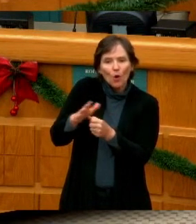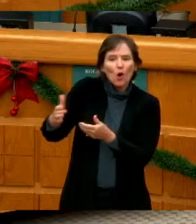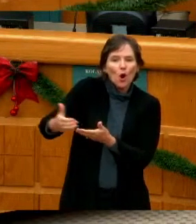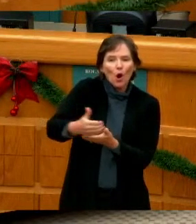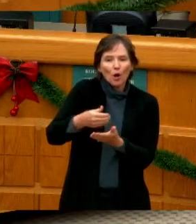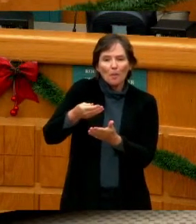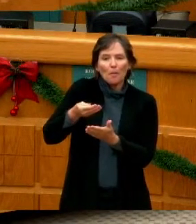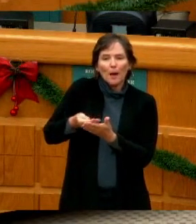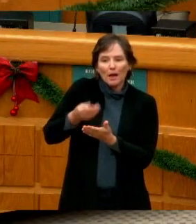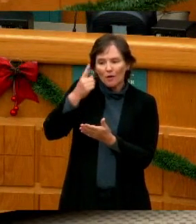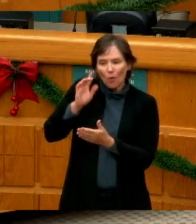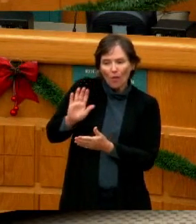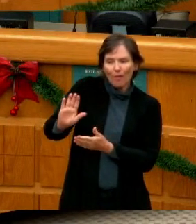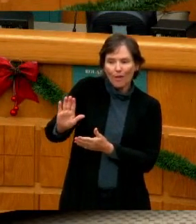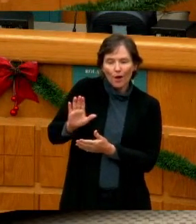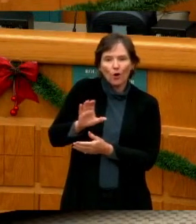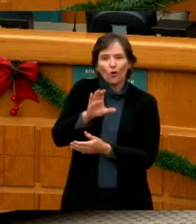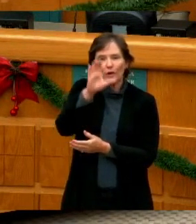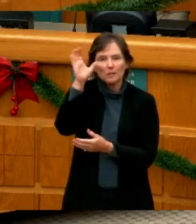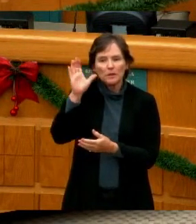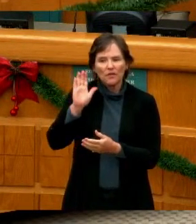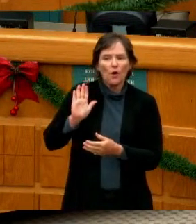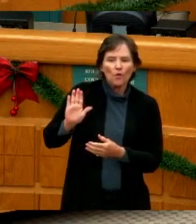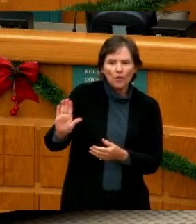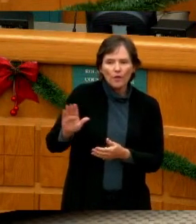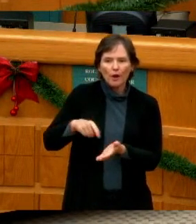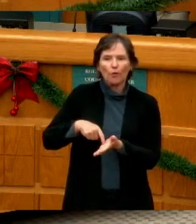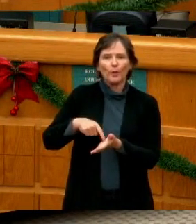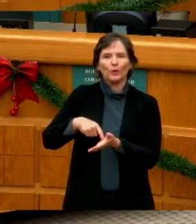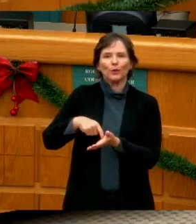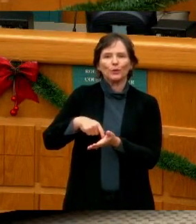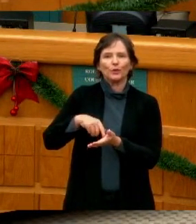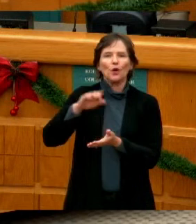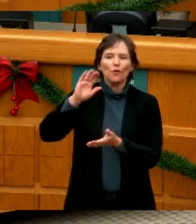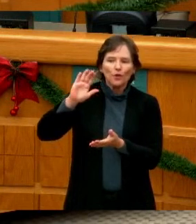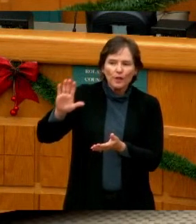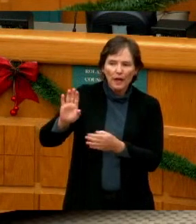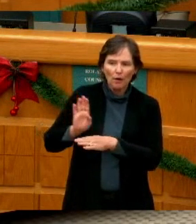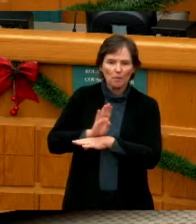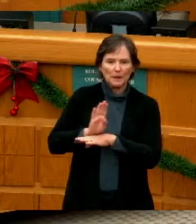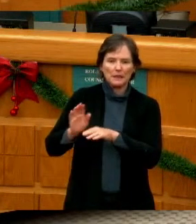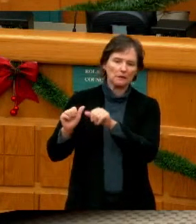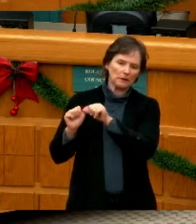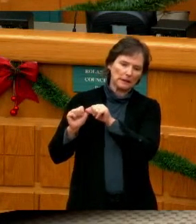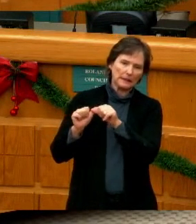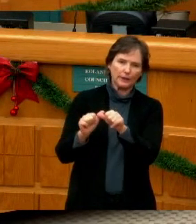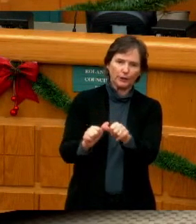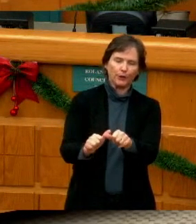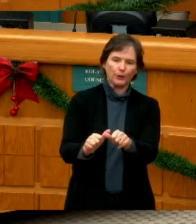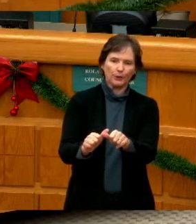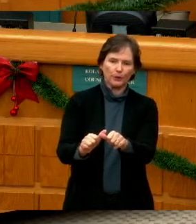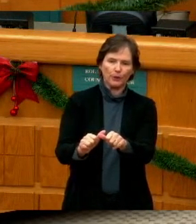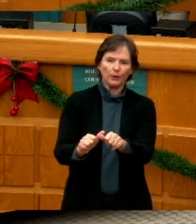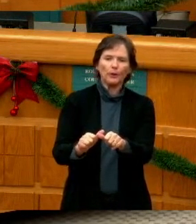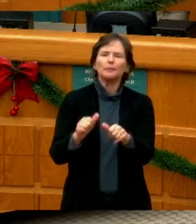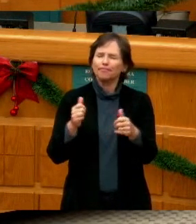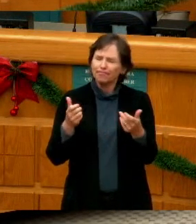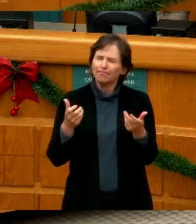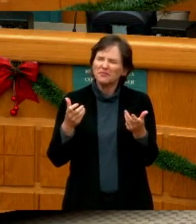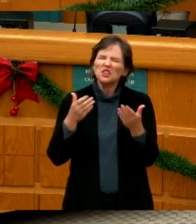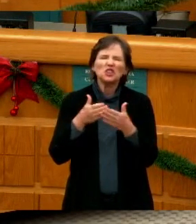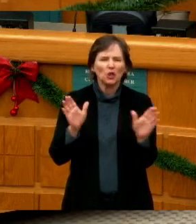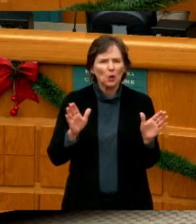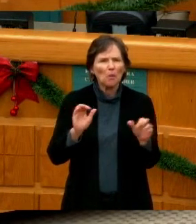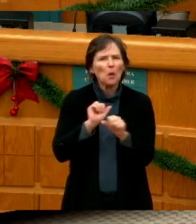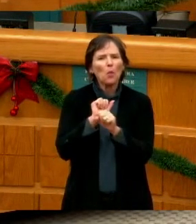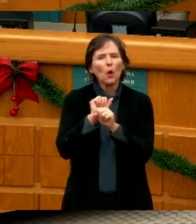have bills to pay, and their employees need to make sure that they have their jobs. And so working all